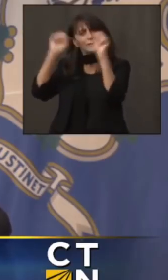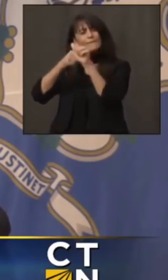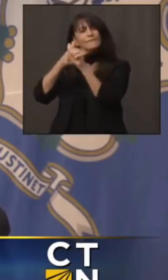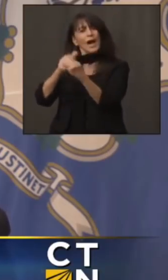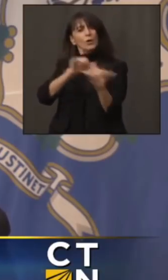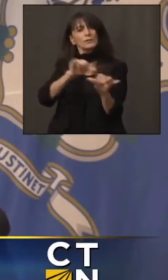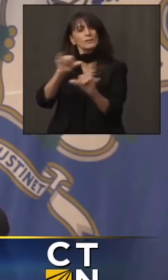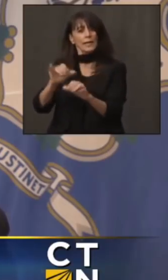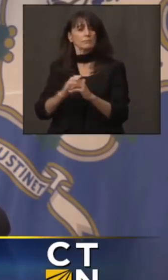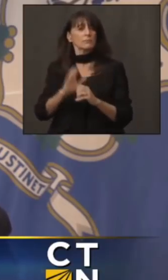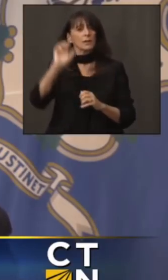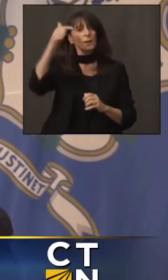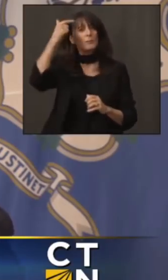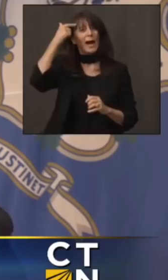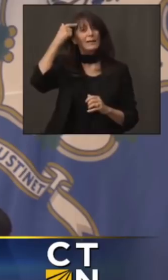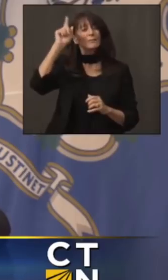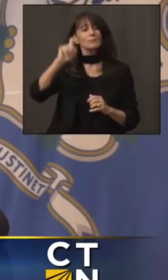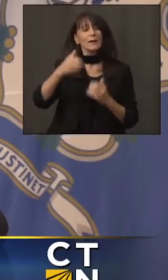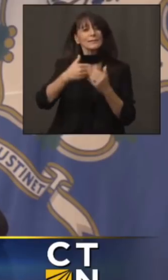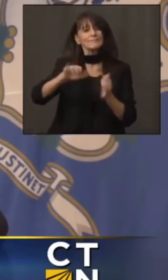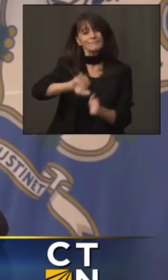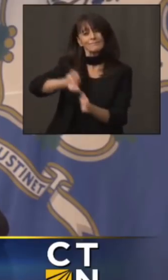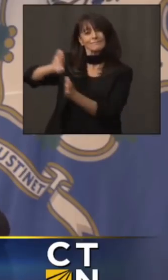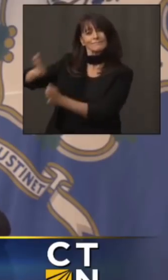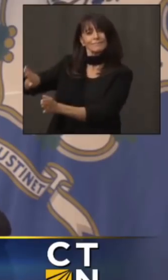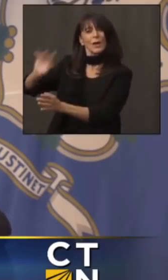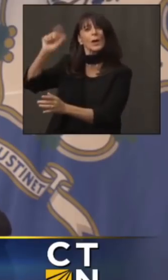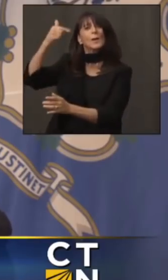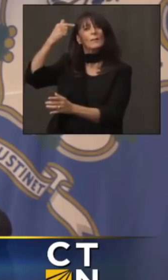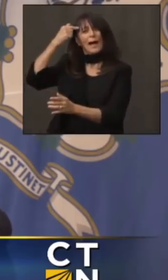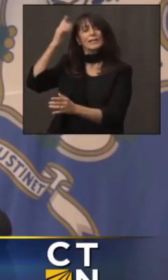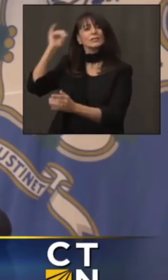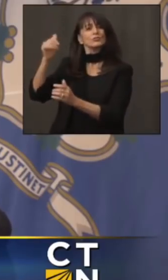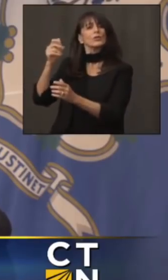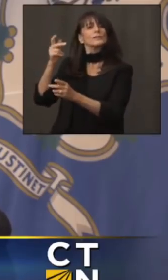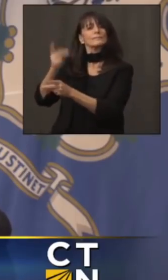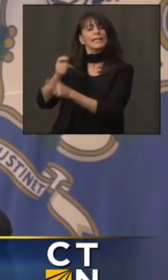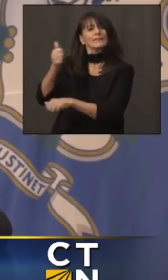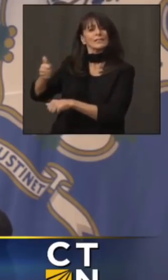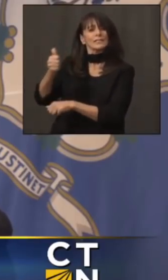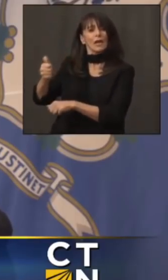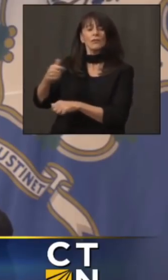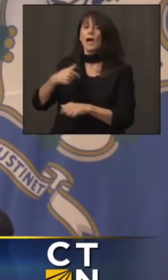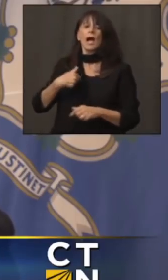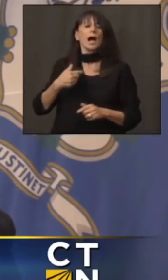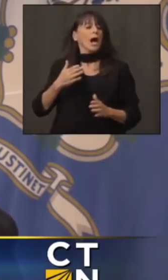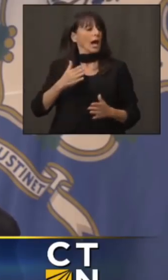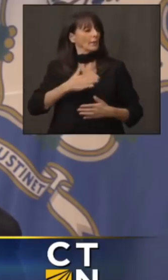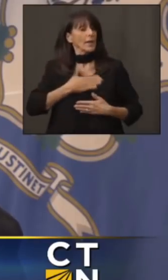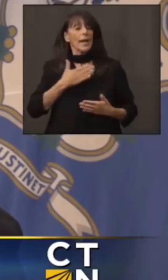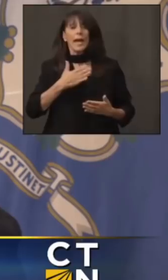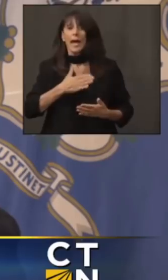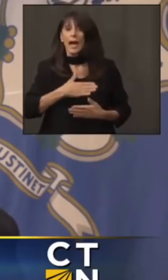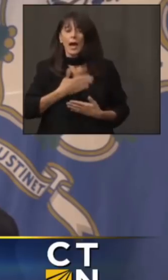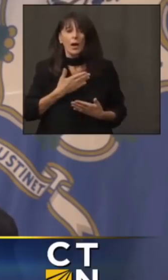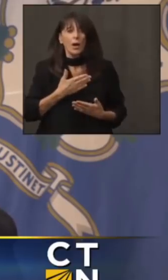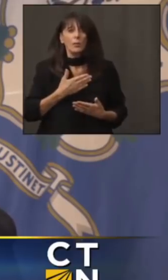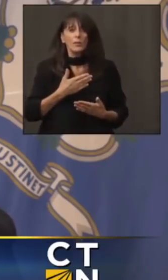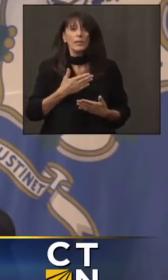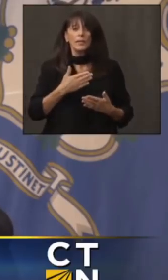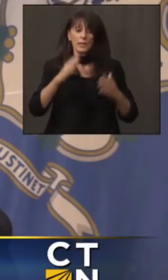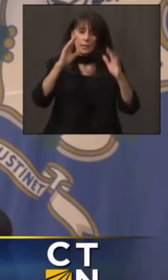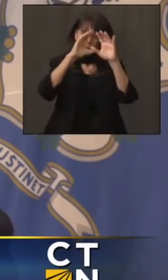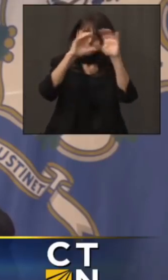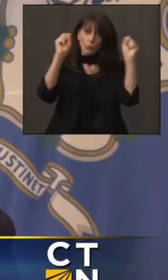the politics aside. I think the politics will take care of itself. I'm glad that he, when he said he